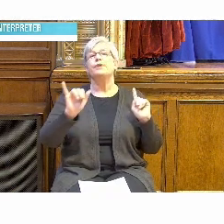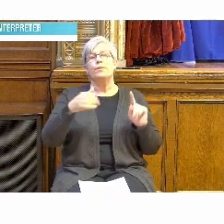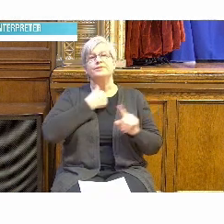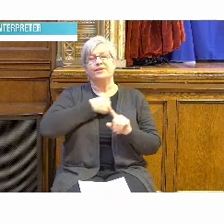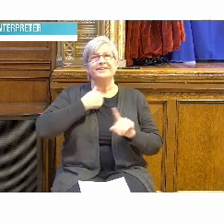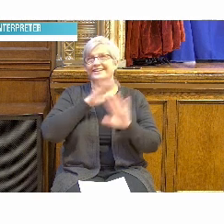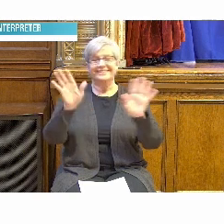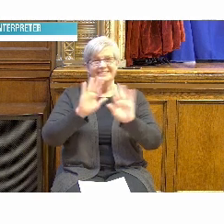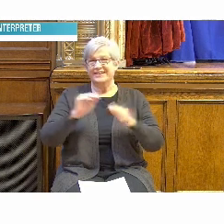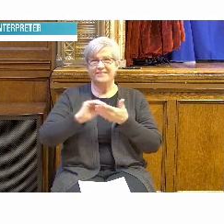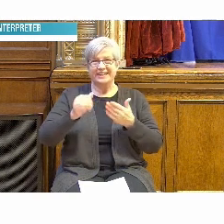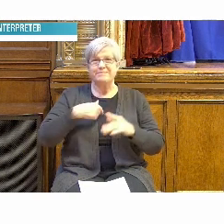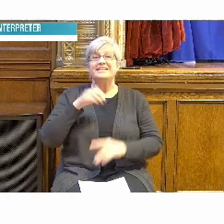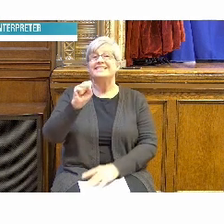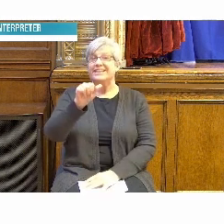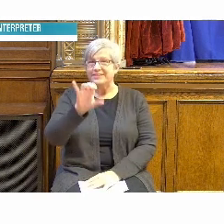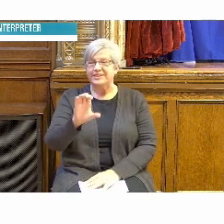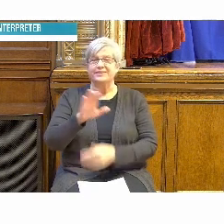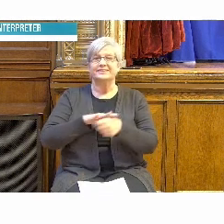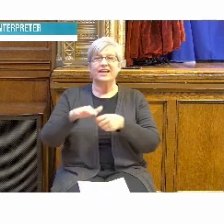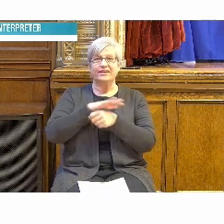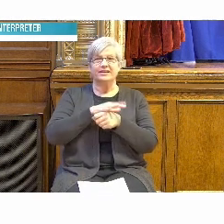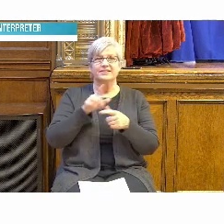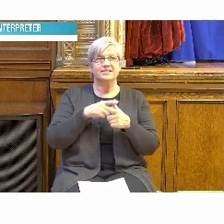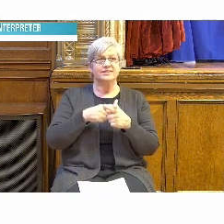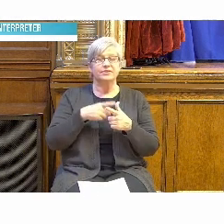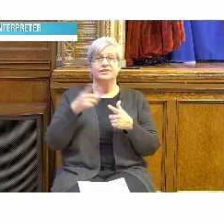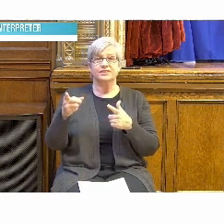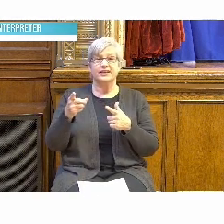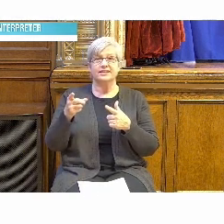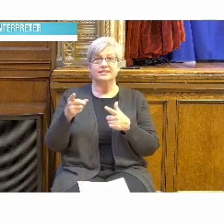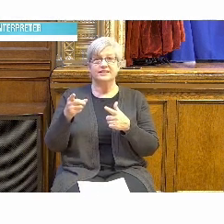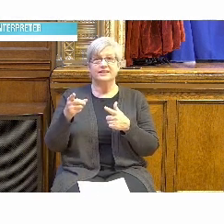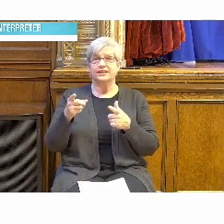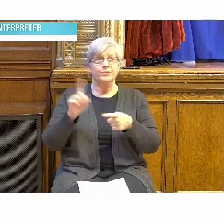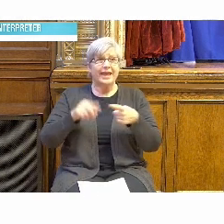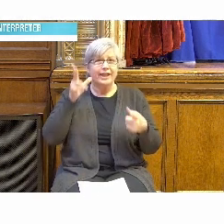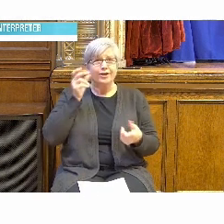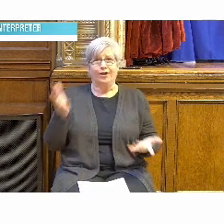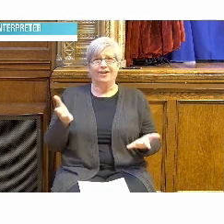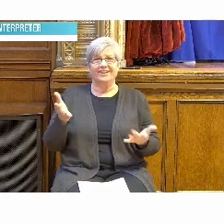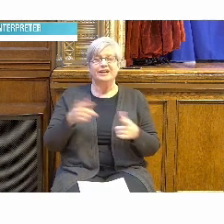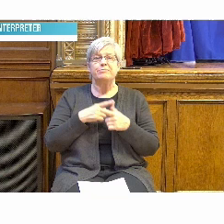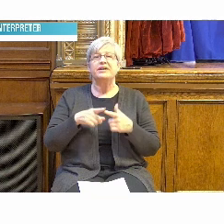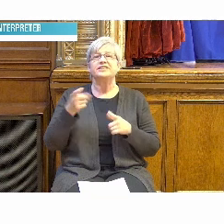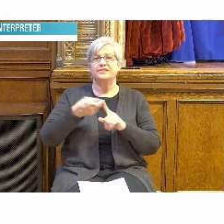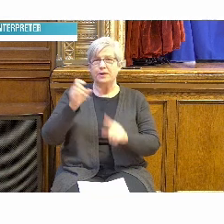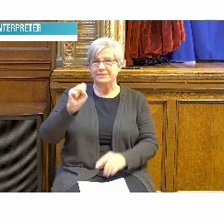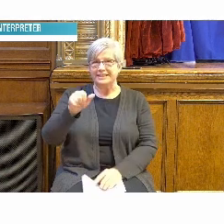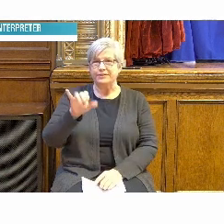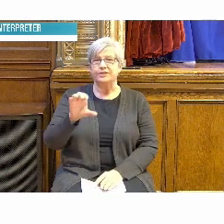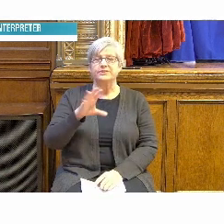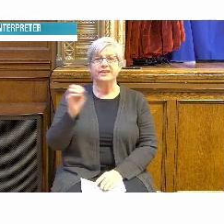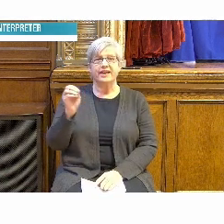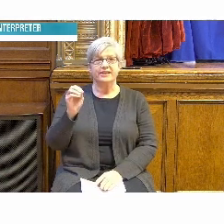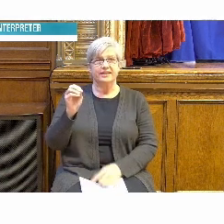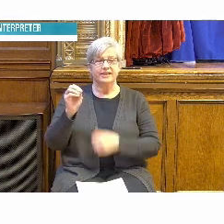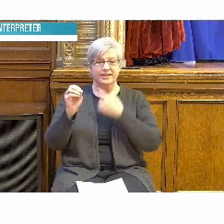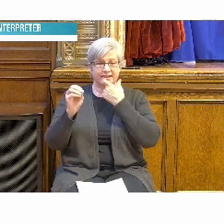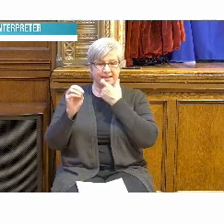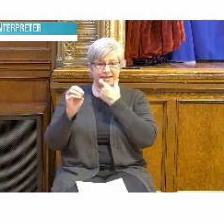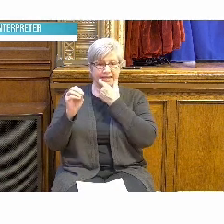sorry, forgive me. Syracuse. So she's talking to us. You all can't hear us. She hails from Syracuse, and